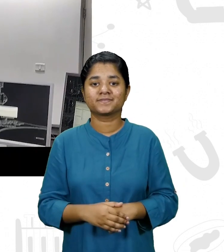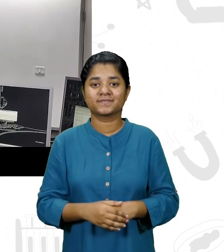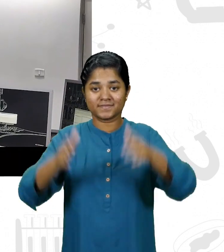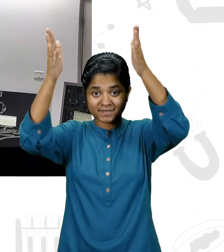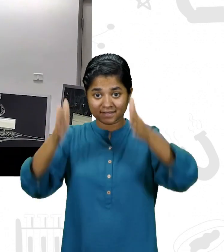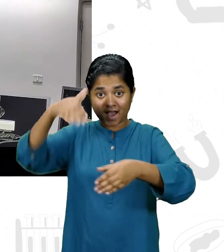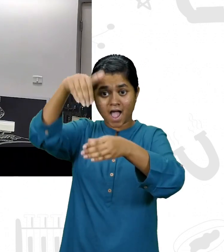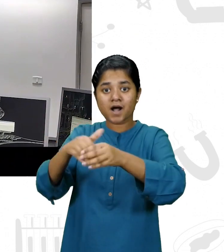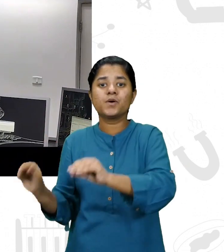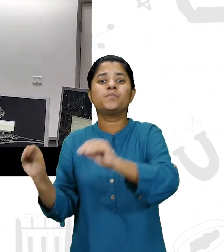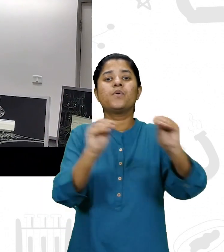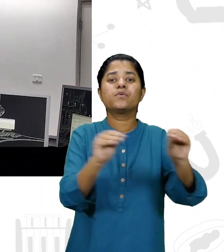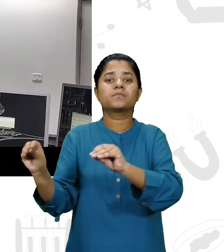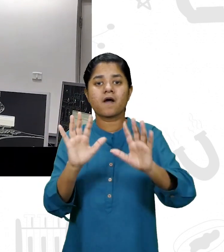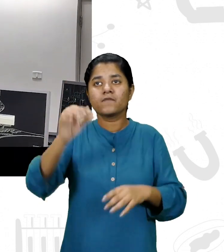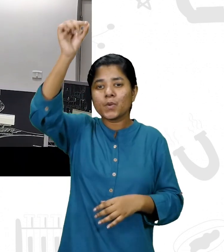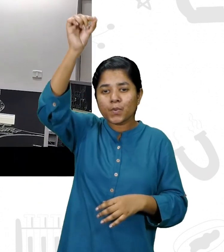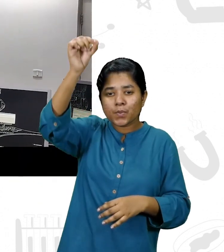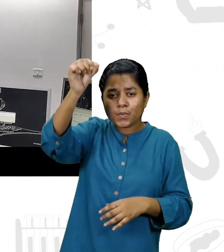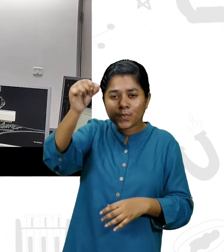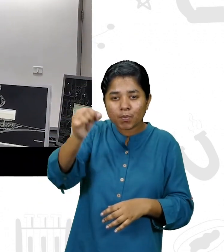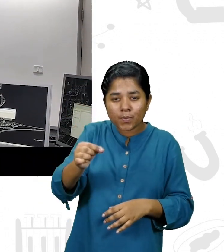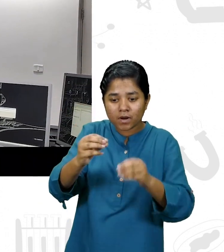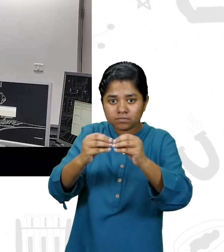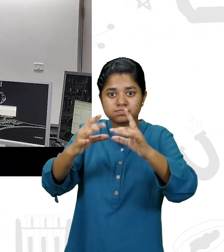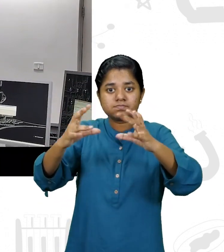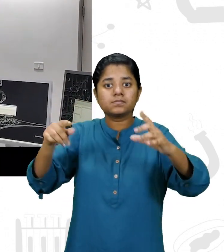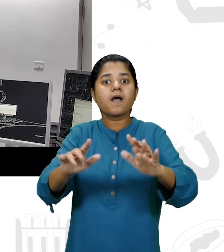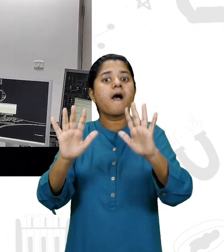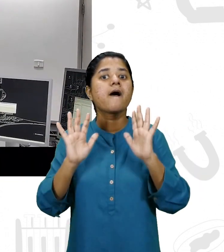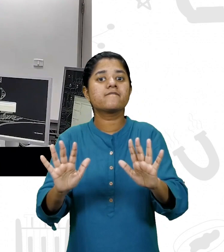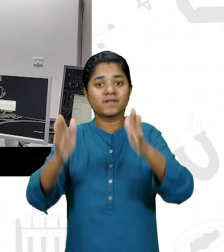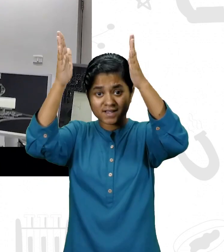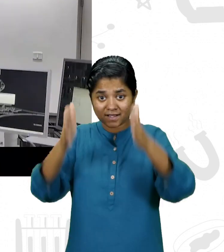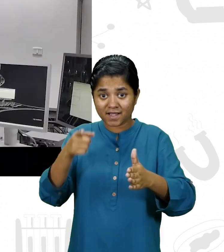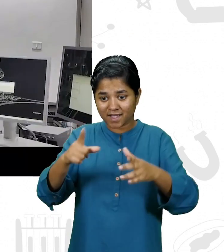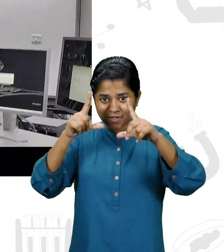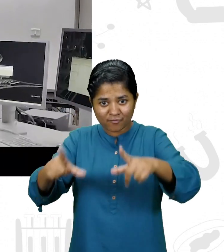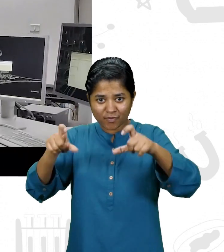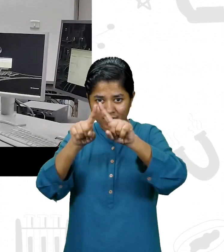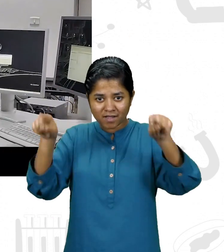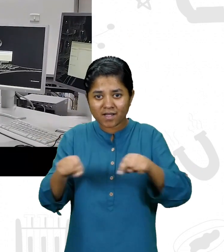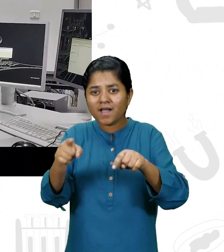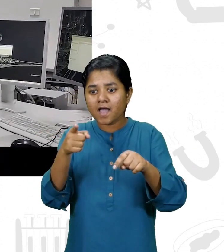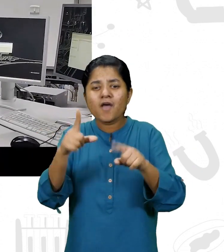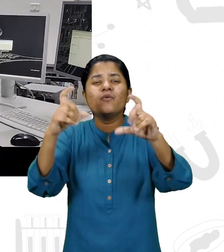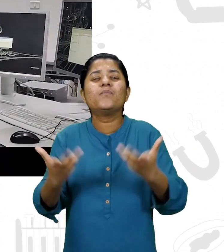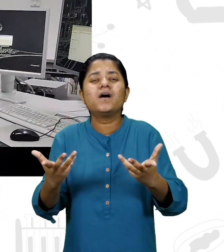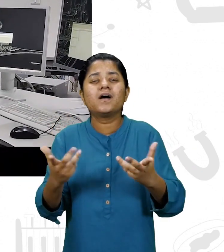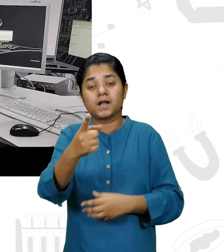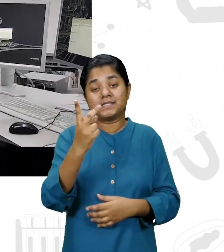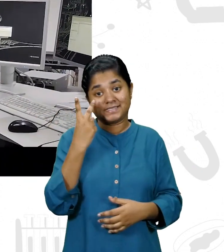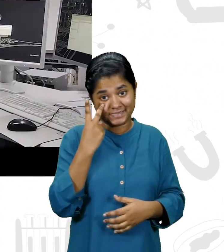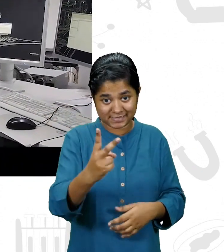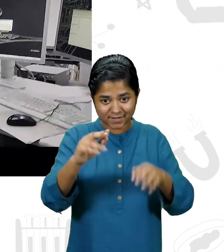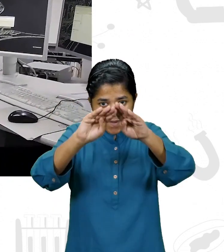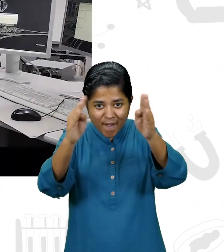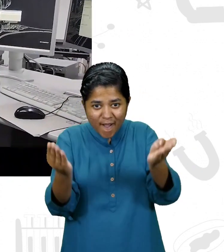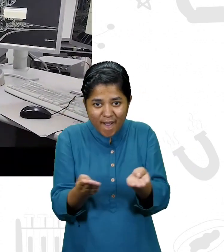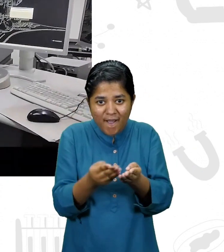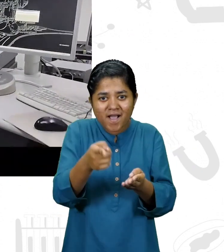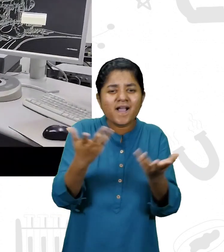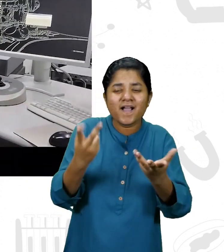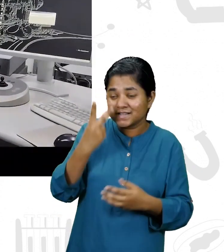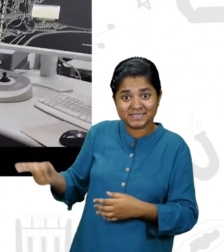So the electrons are moving and finally bombard your samples, and the images formed here. What you see here is a